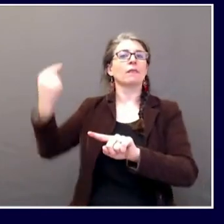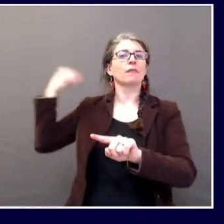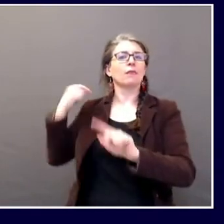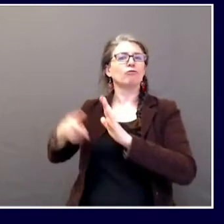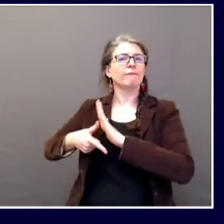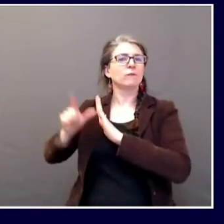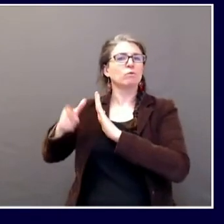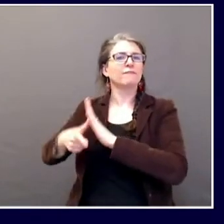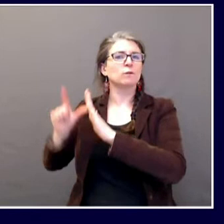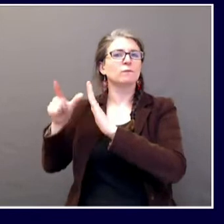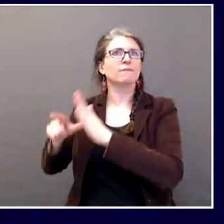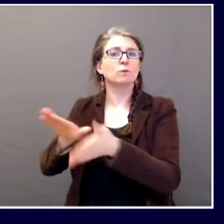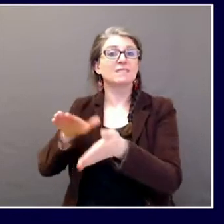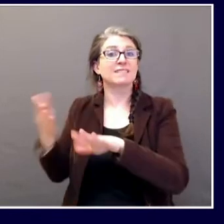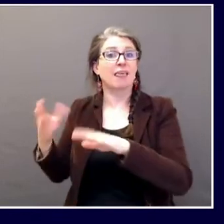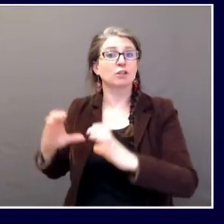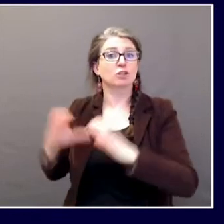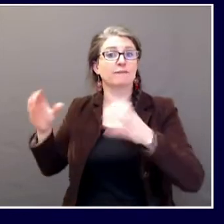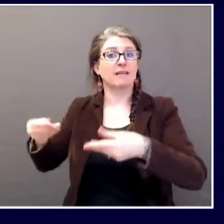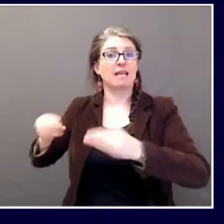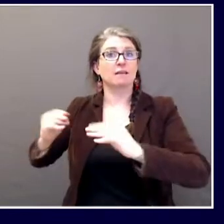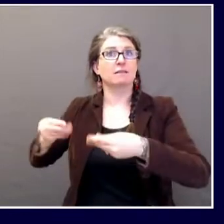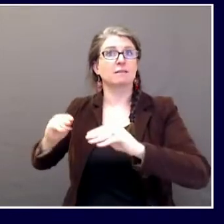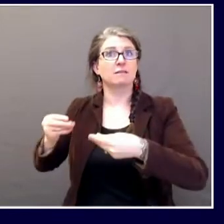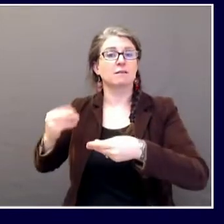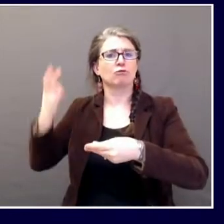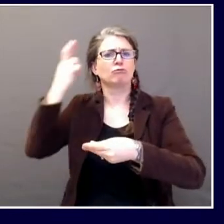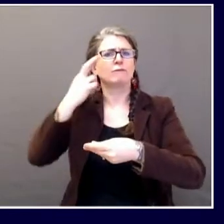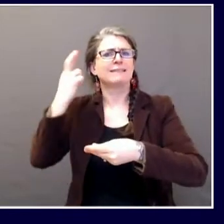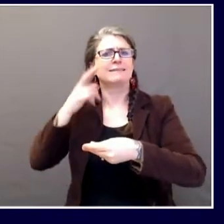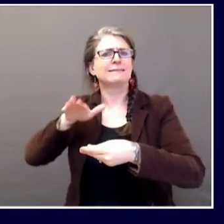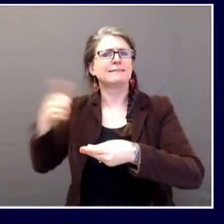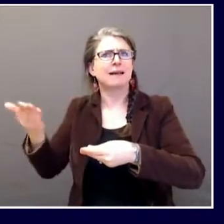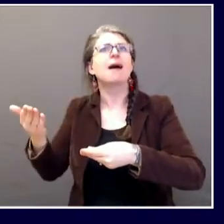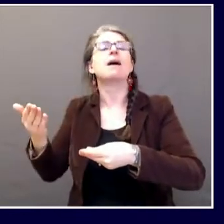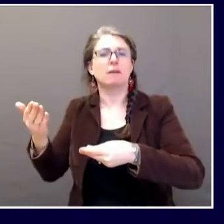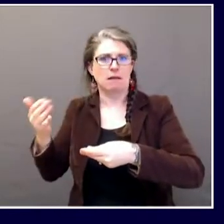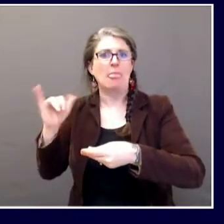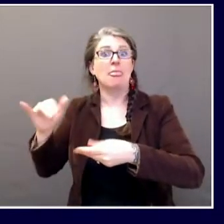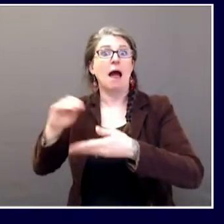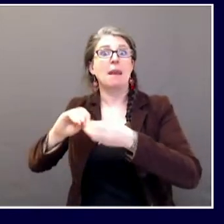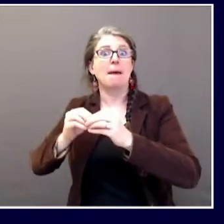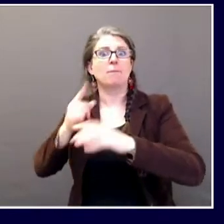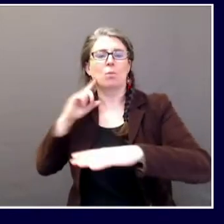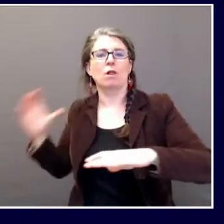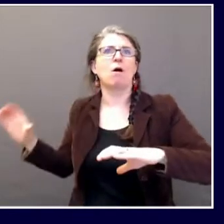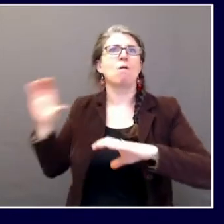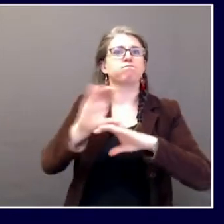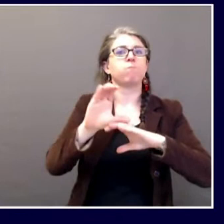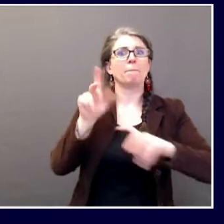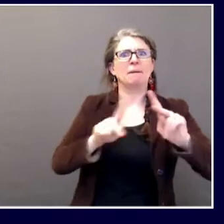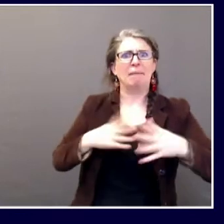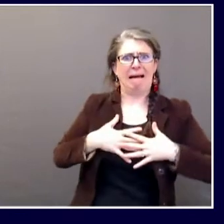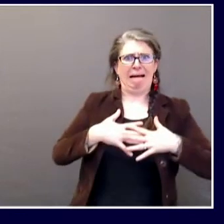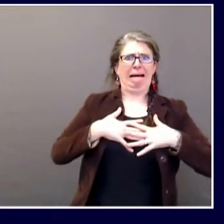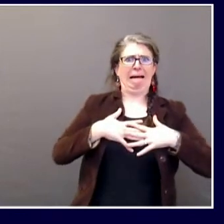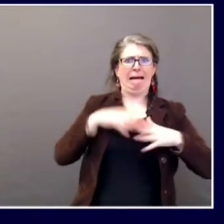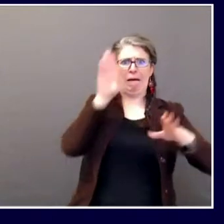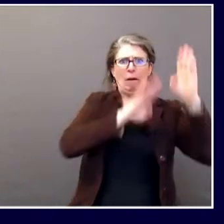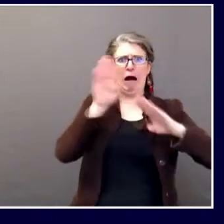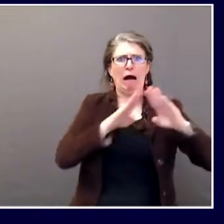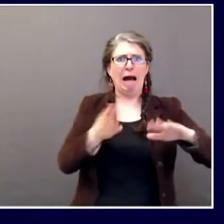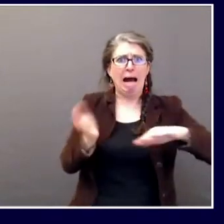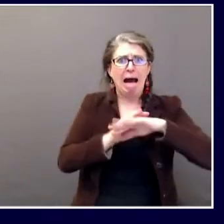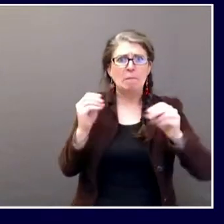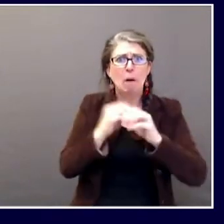been reported across the state, again, as of today, sadly, 618. The number of individuals who have been